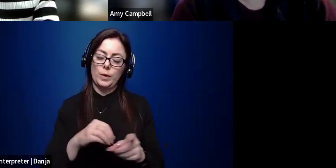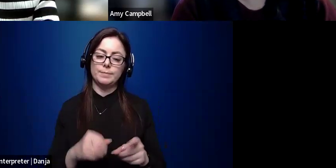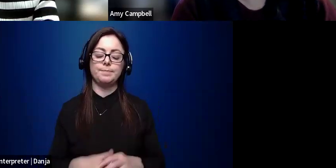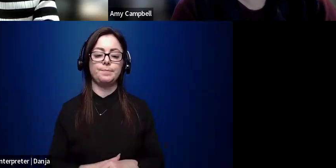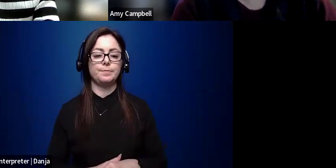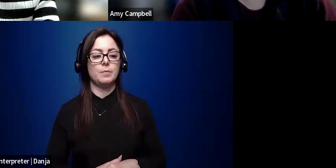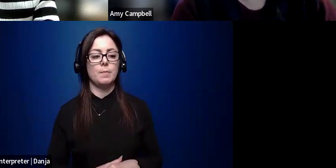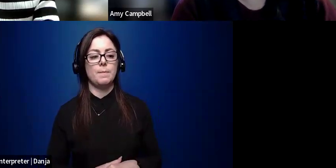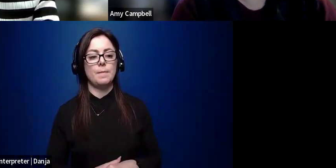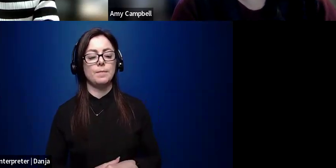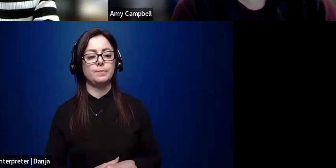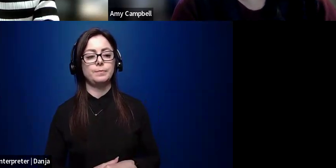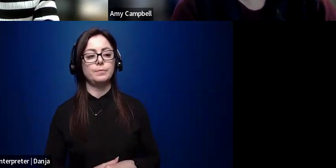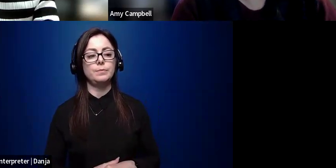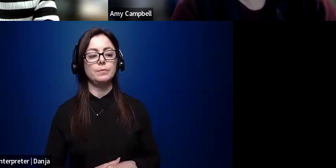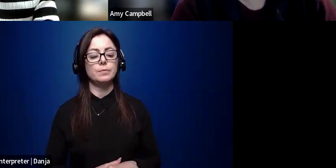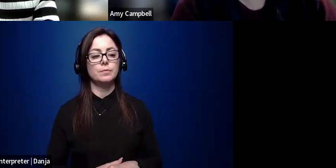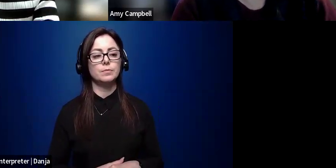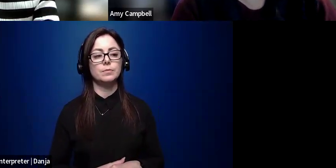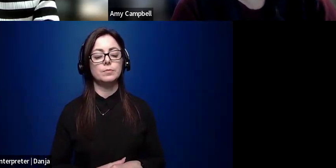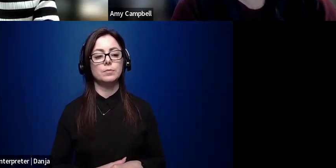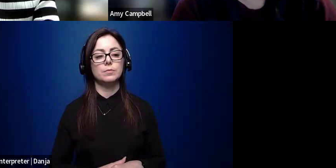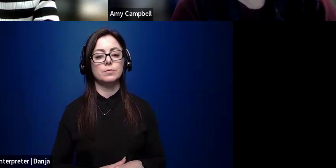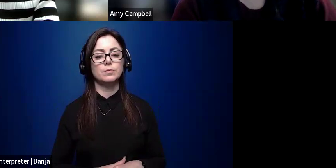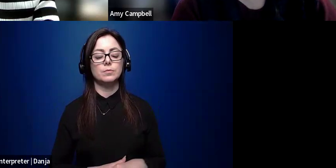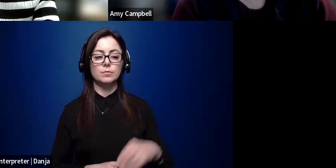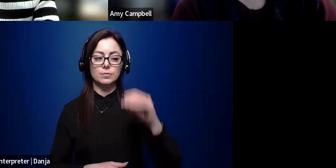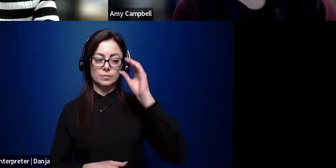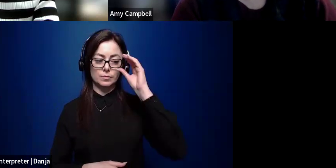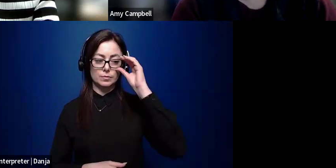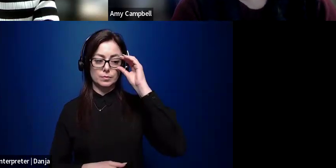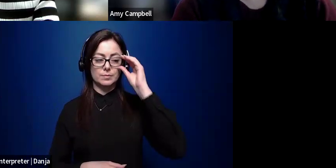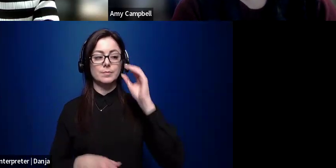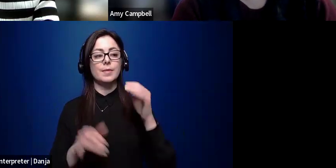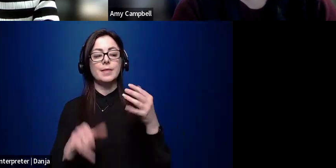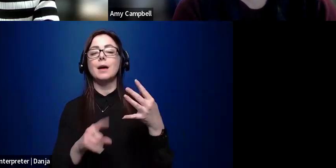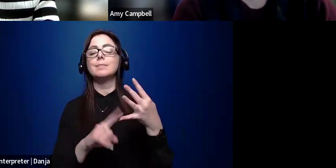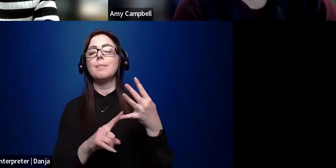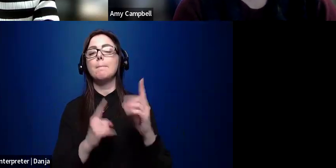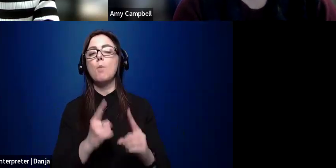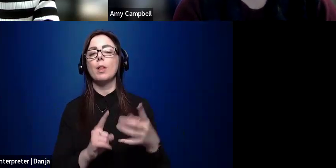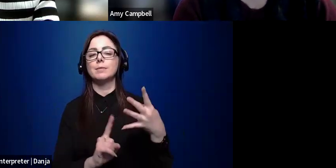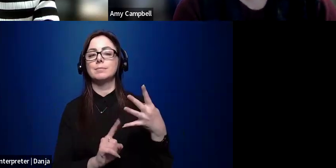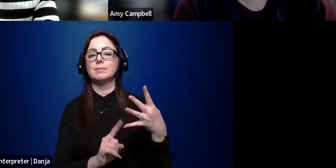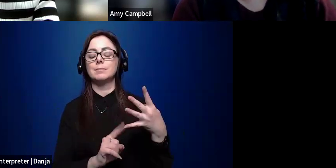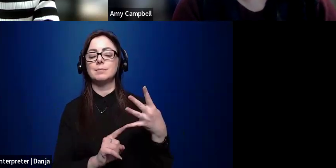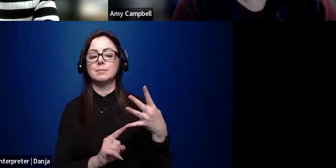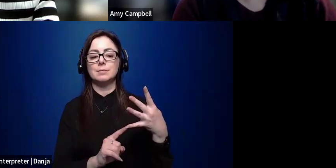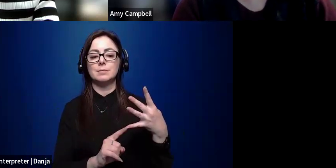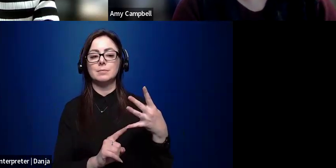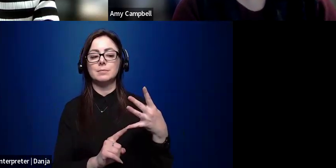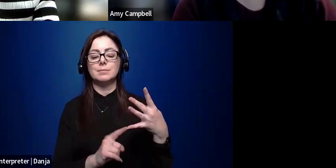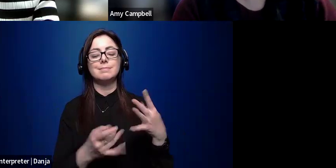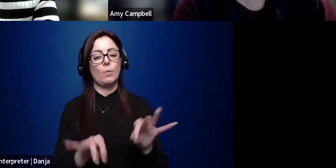so I think if you, I think the last bullet's probably one of the most important, is people who don't